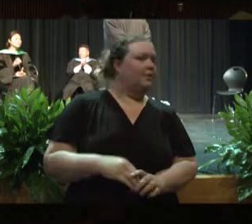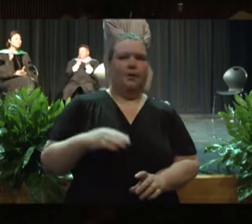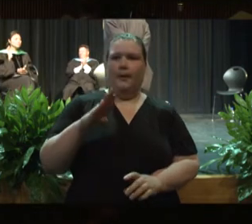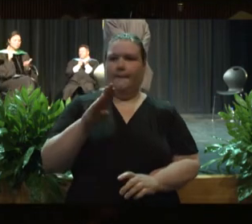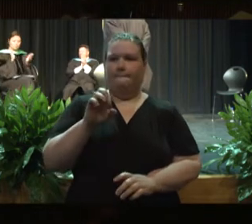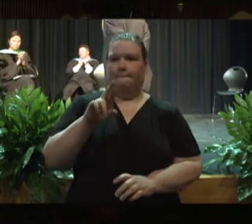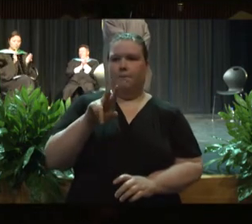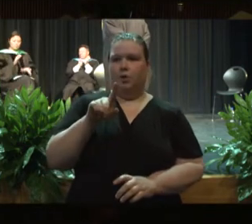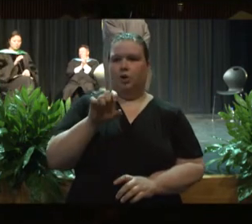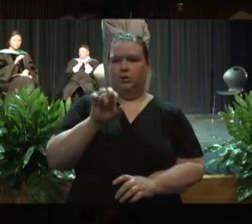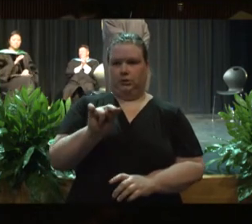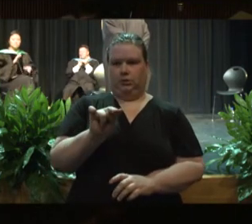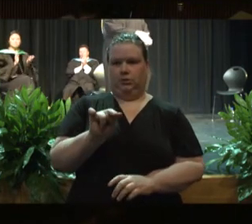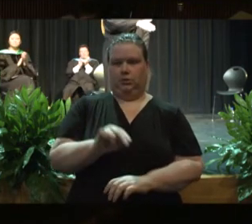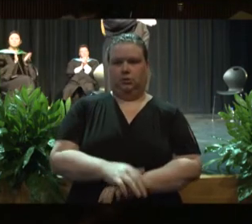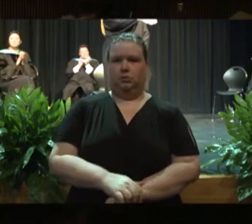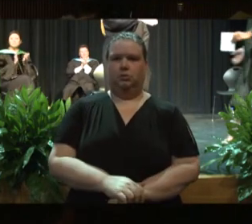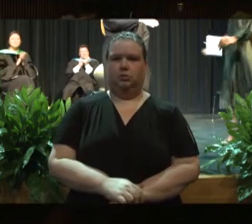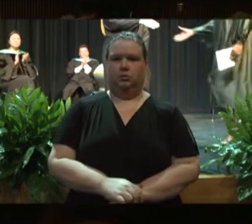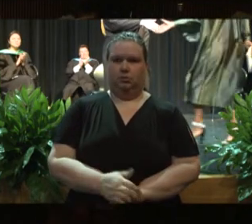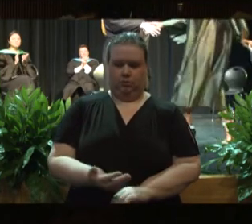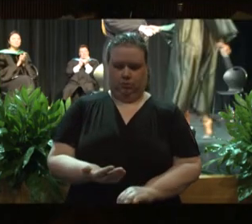Antiana Burton.